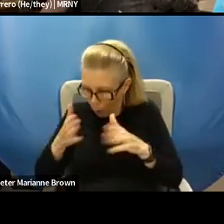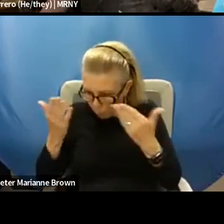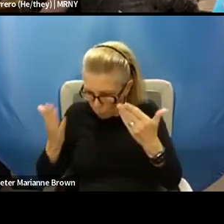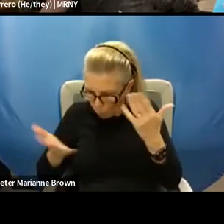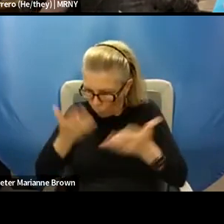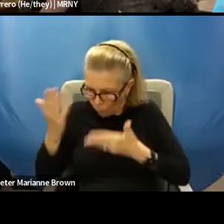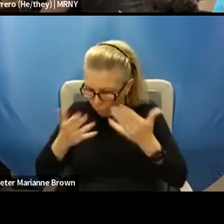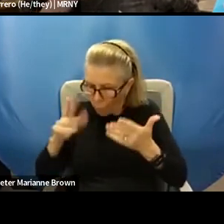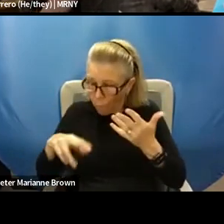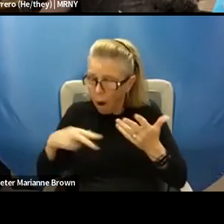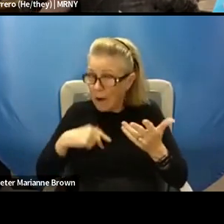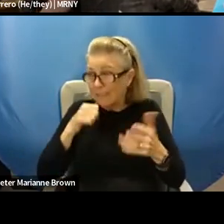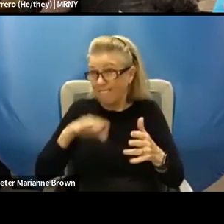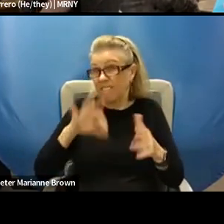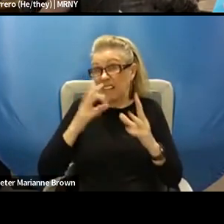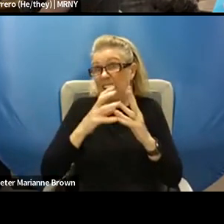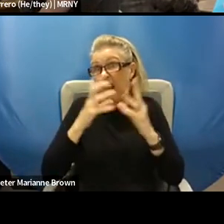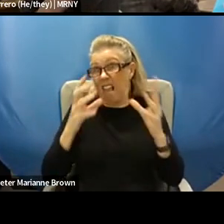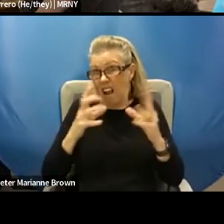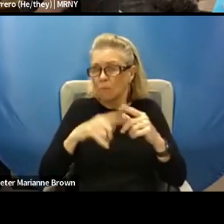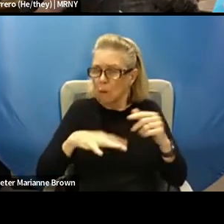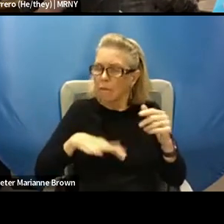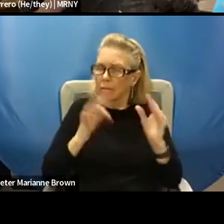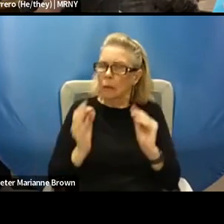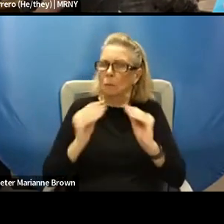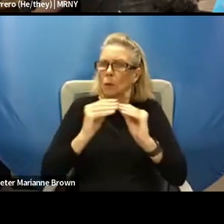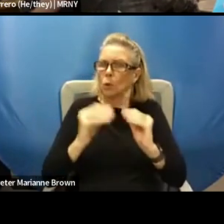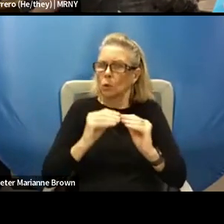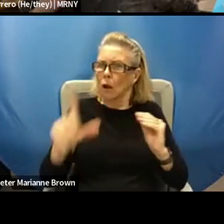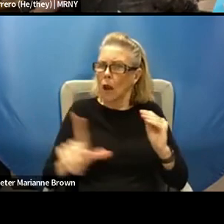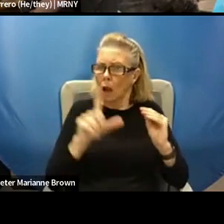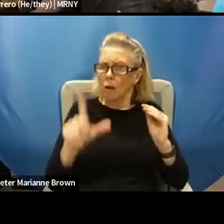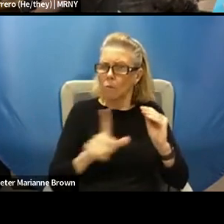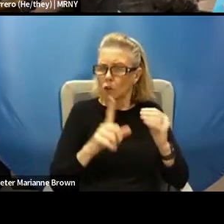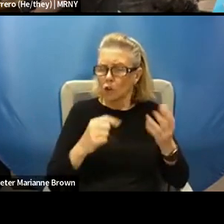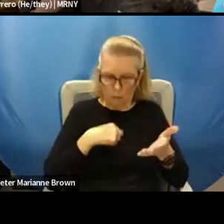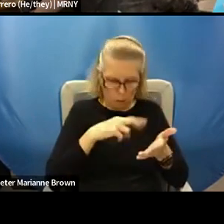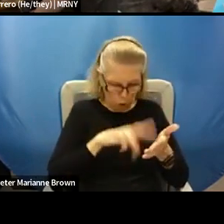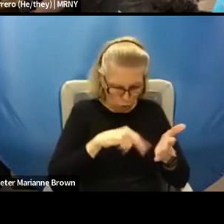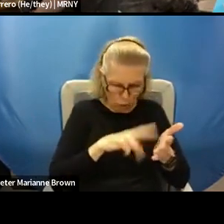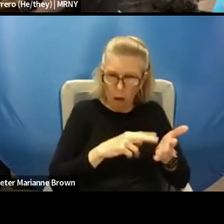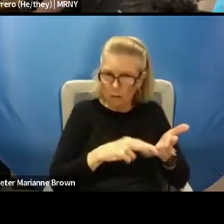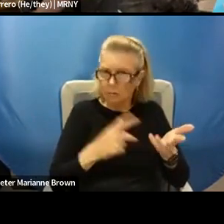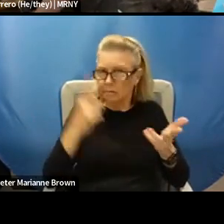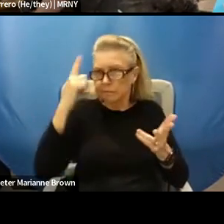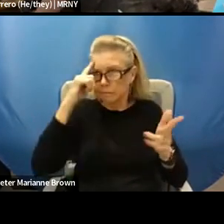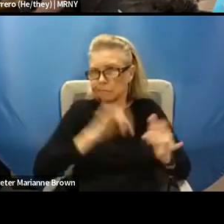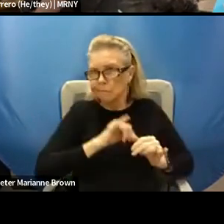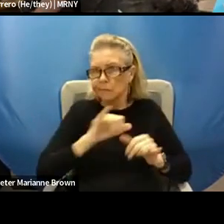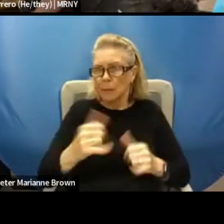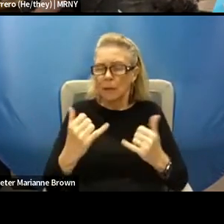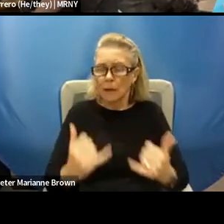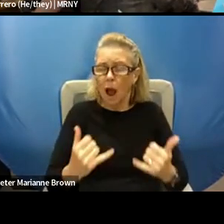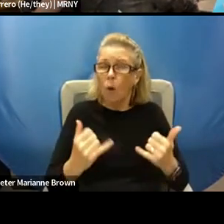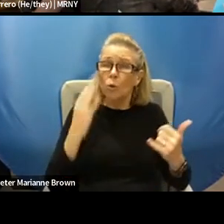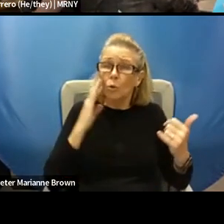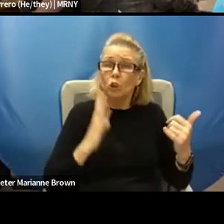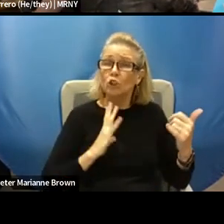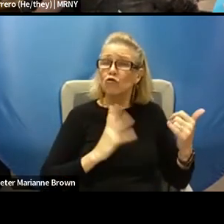Didn't find a lot, but I found some stuff in the library and I read it. If we get it out, trans people find a